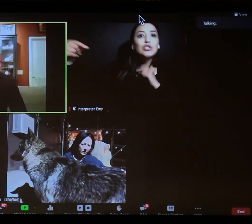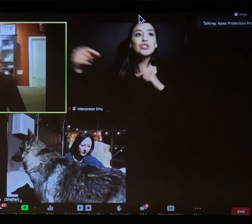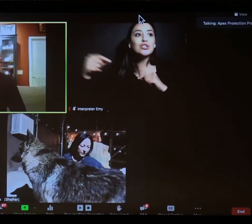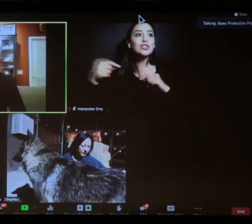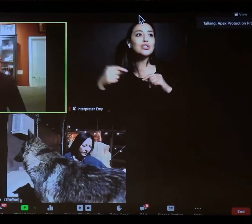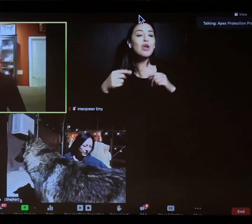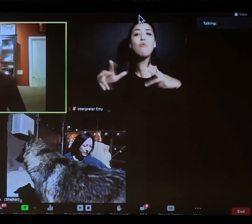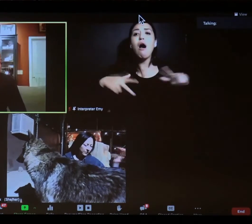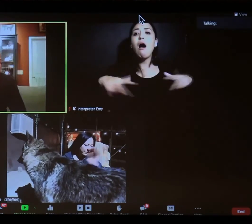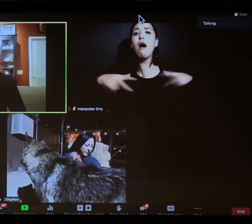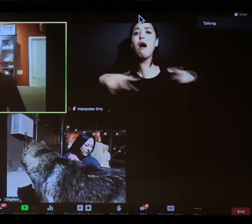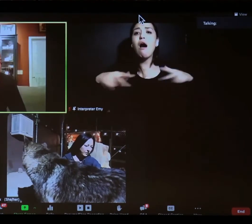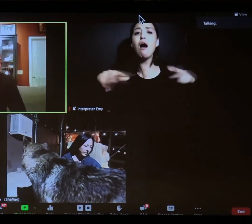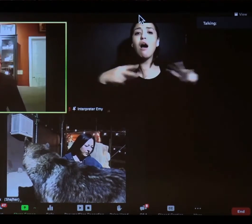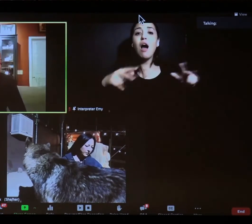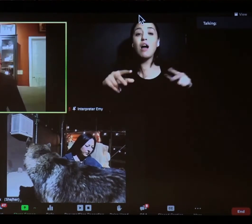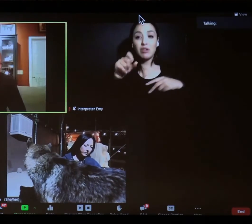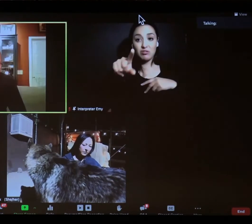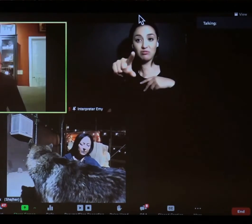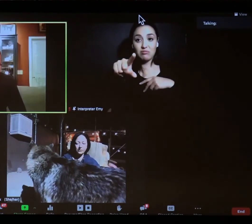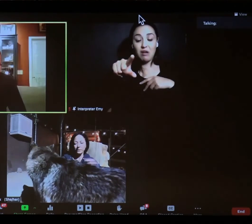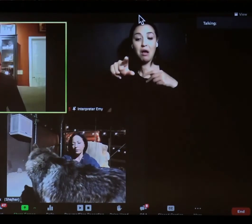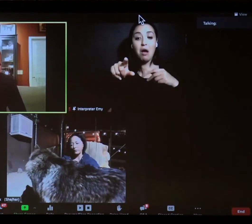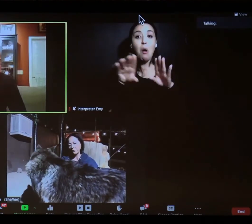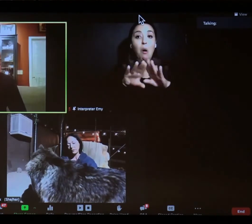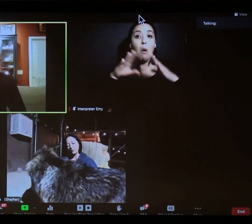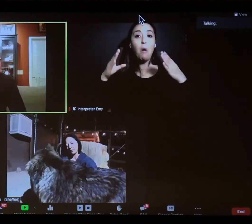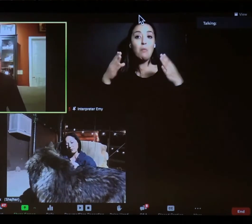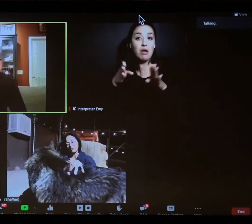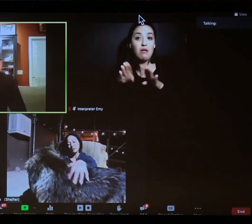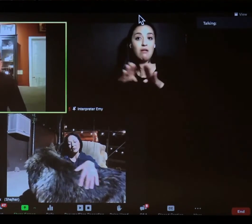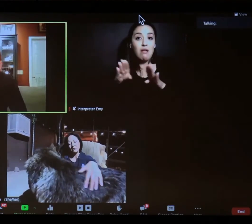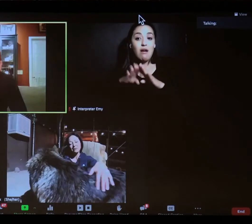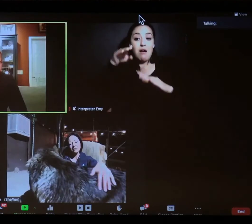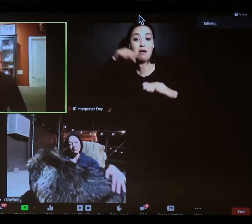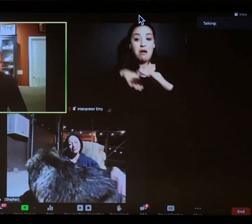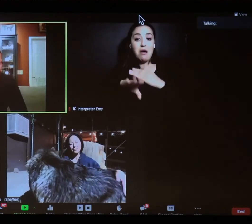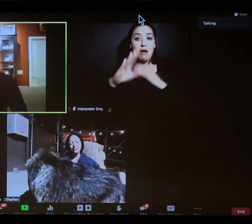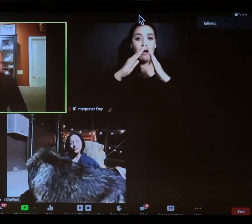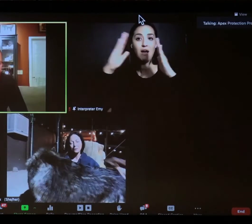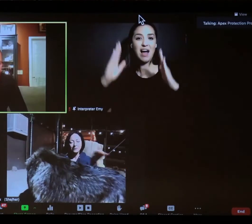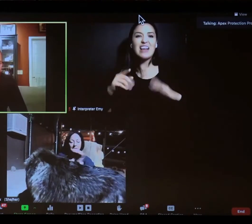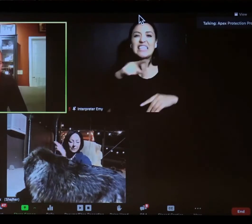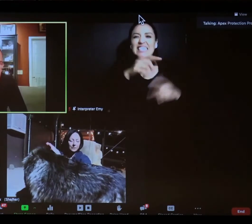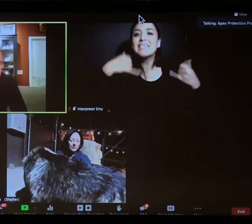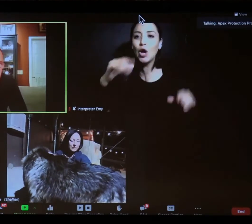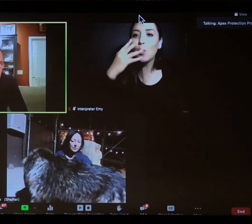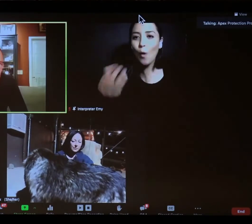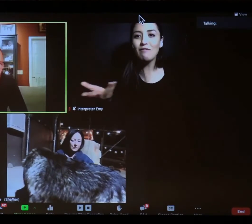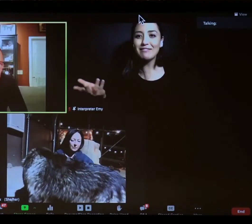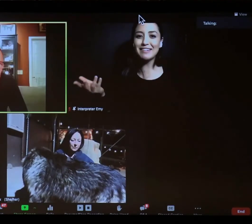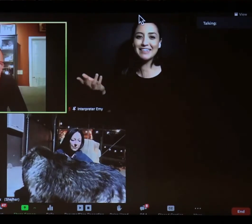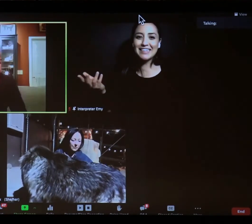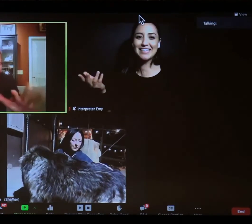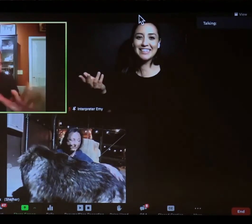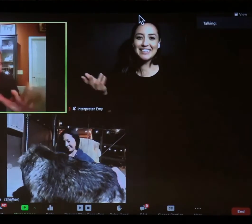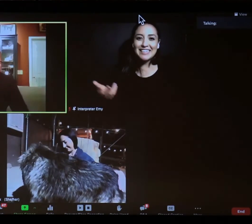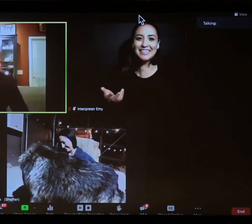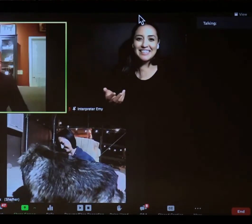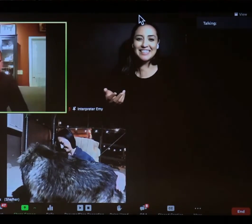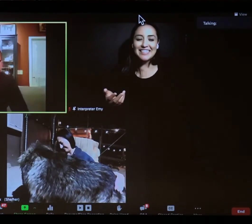but you bring him in your house and he's still a wolf. So it's a very interesting